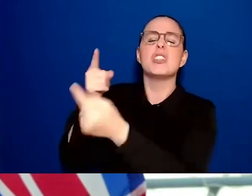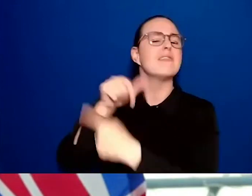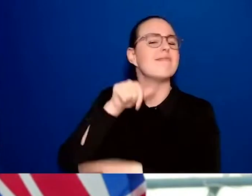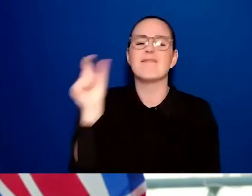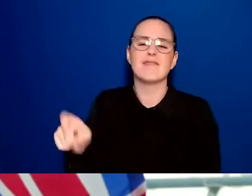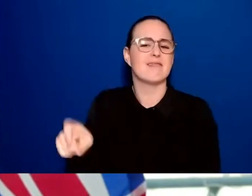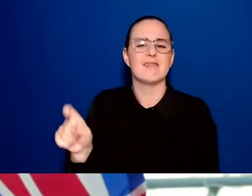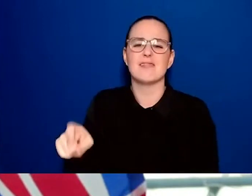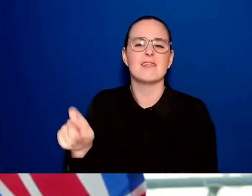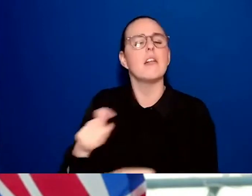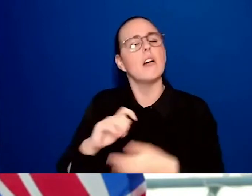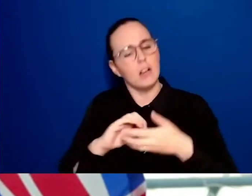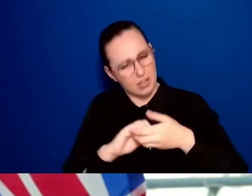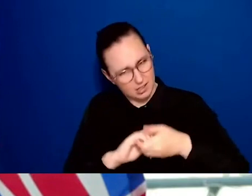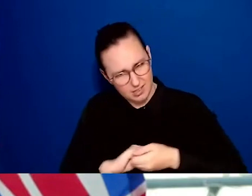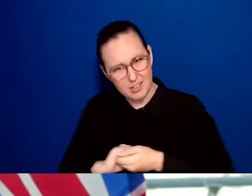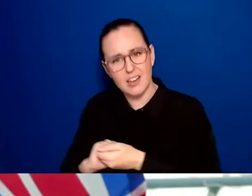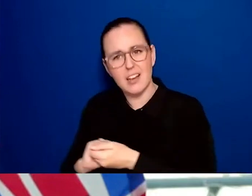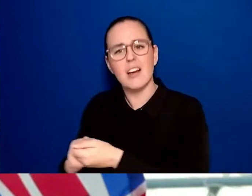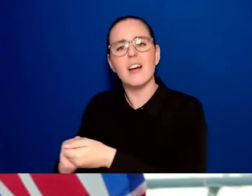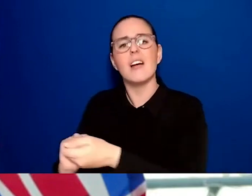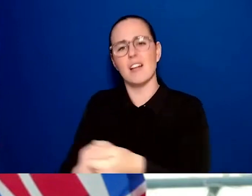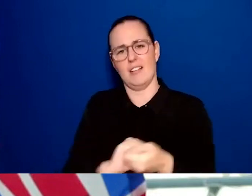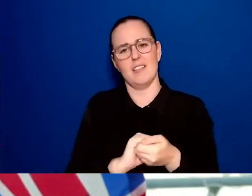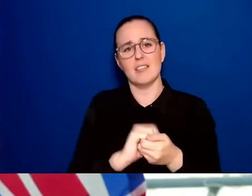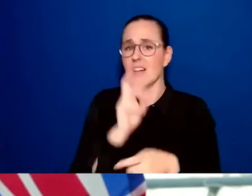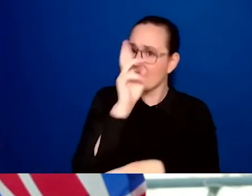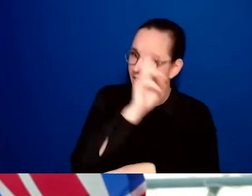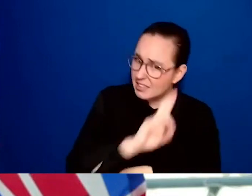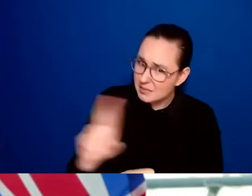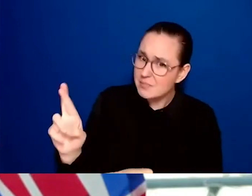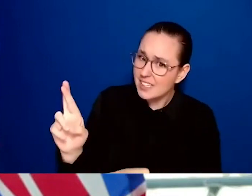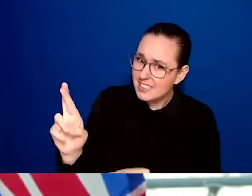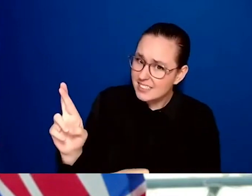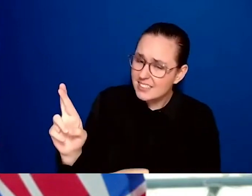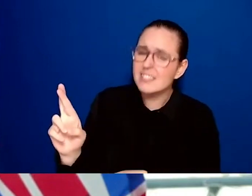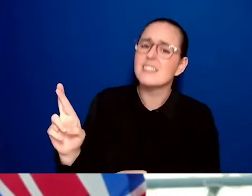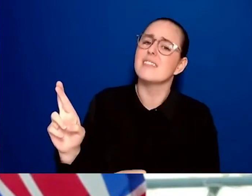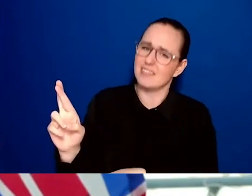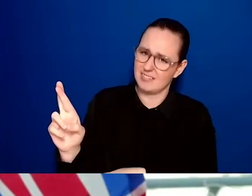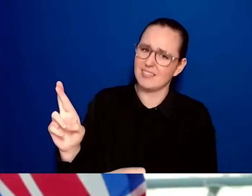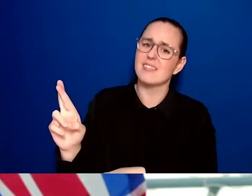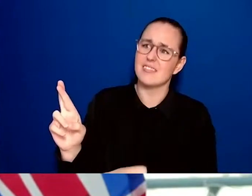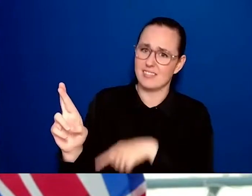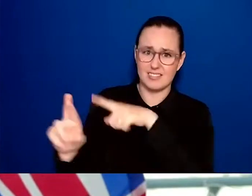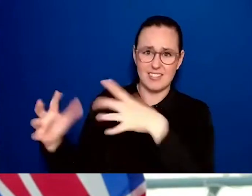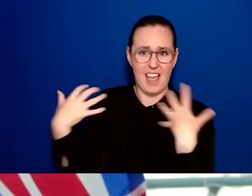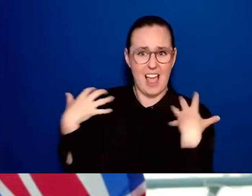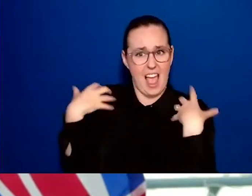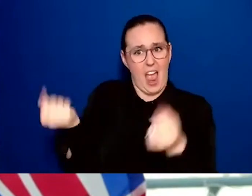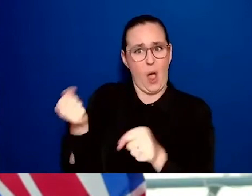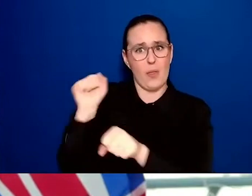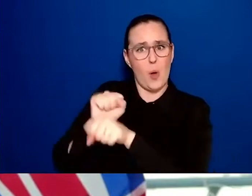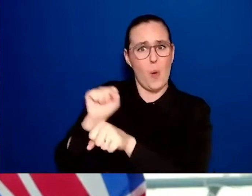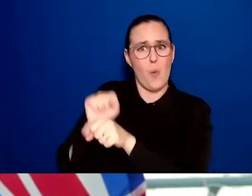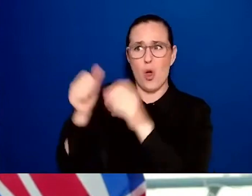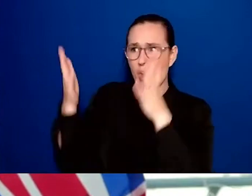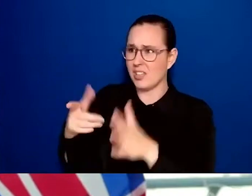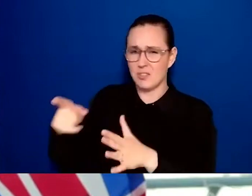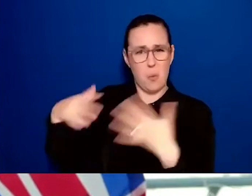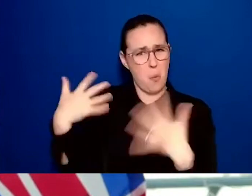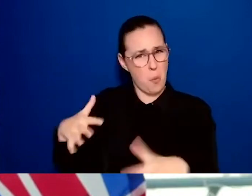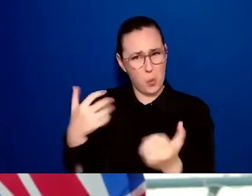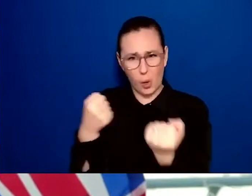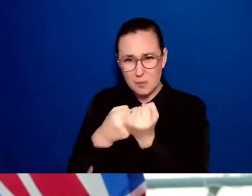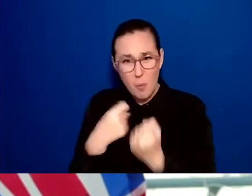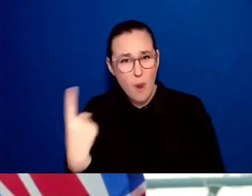healthcare workers who have supported us over this last year and a half. That means being patient.